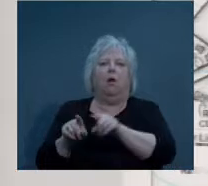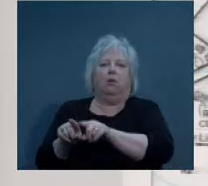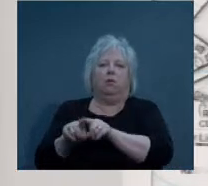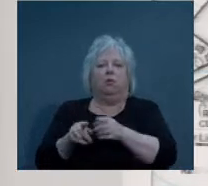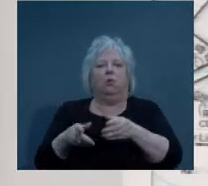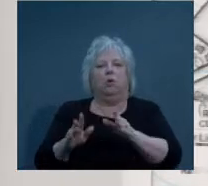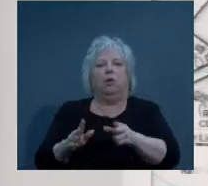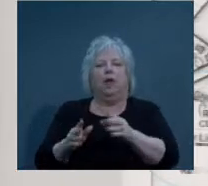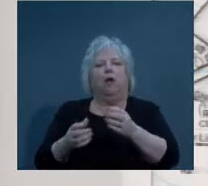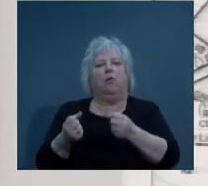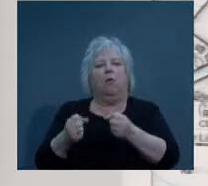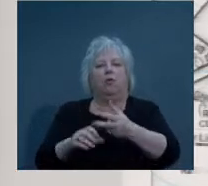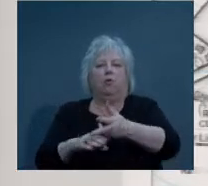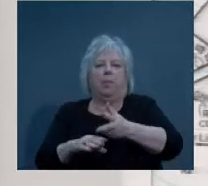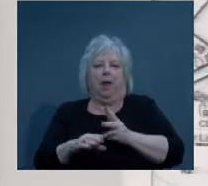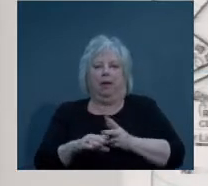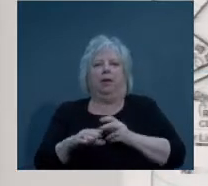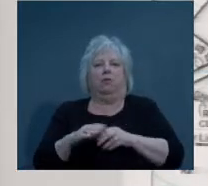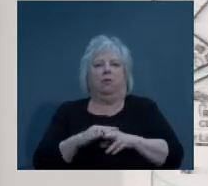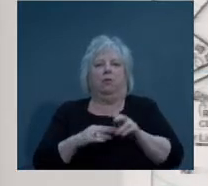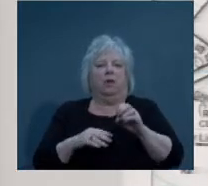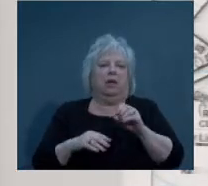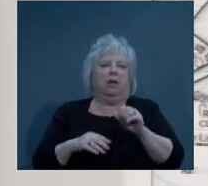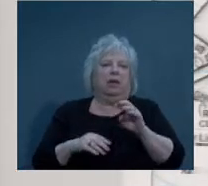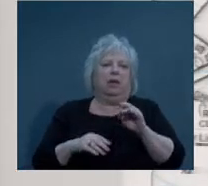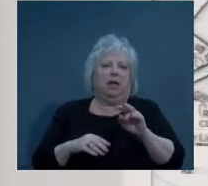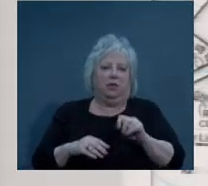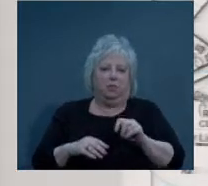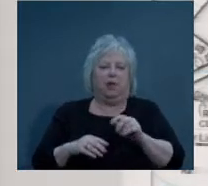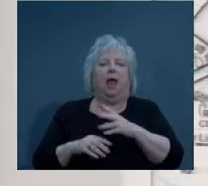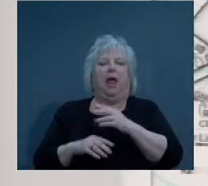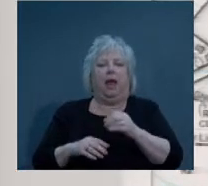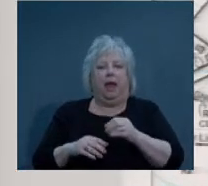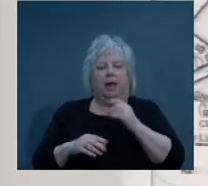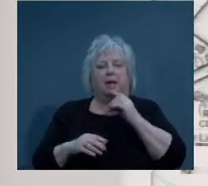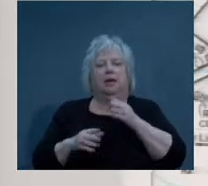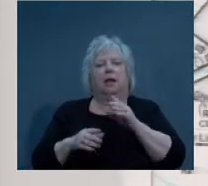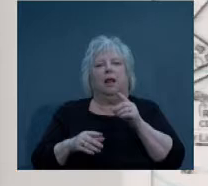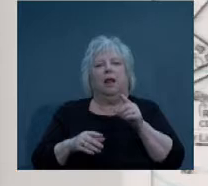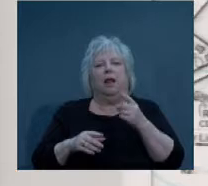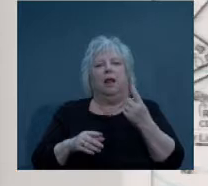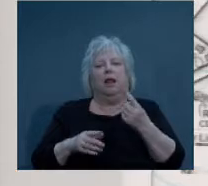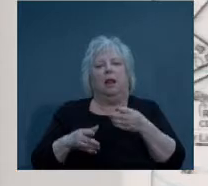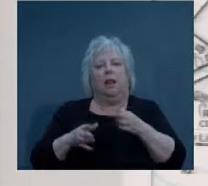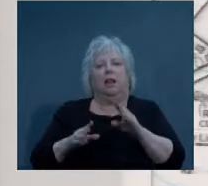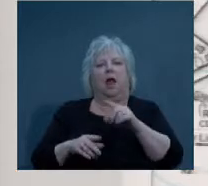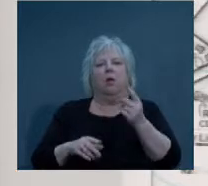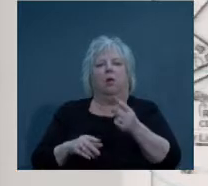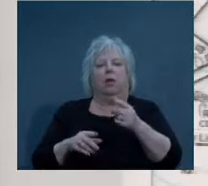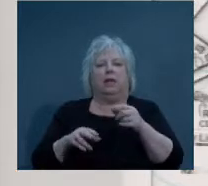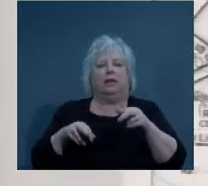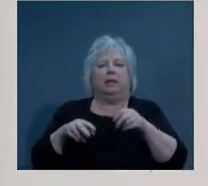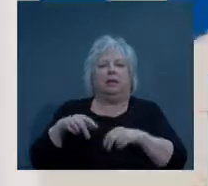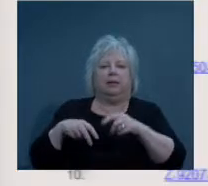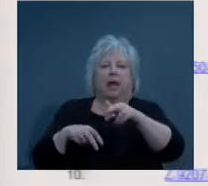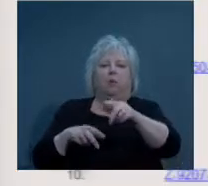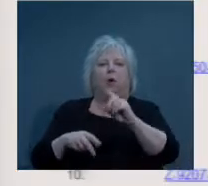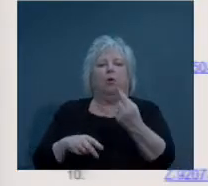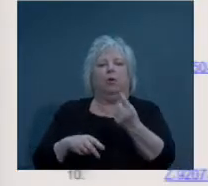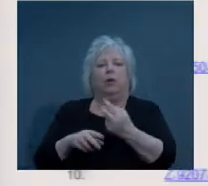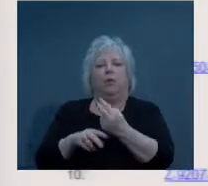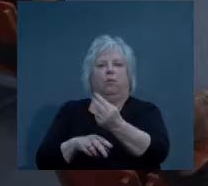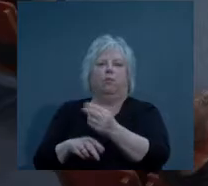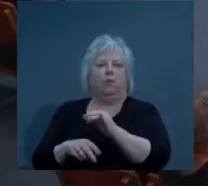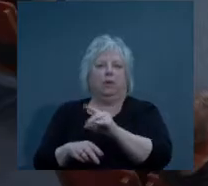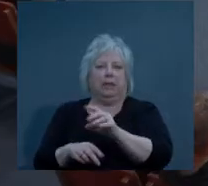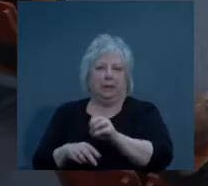easement. Staff recommends approval of the variance to allow a sidewalk to be constructed only on the north side of the service easement.